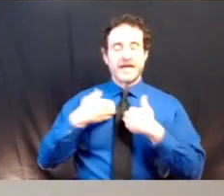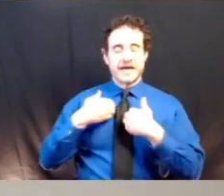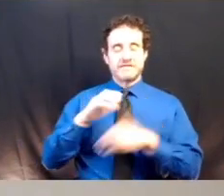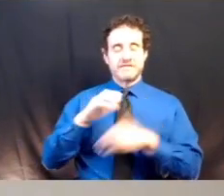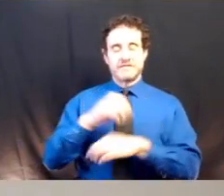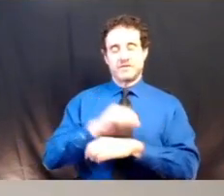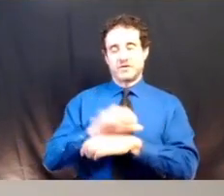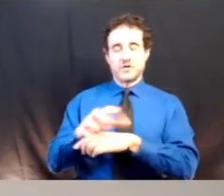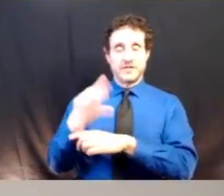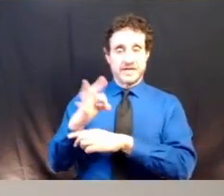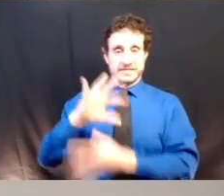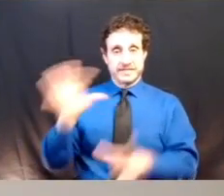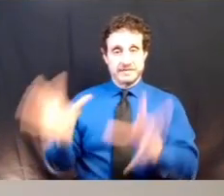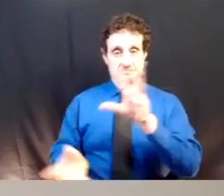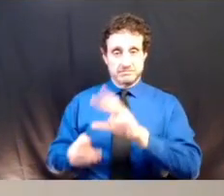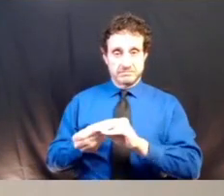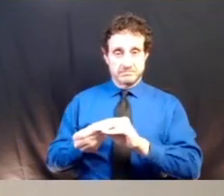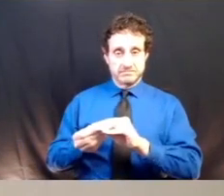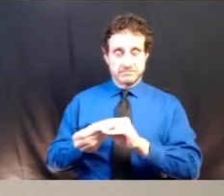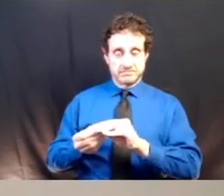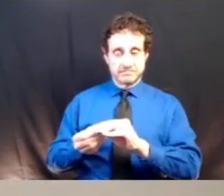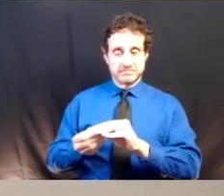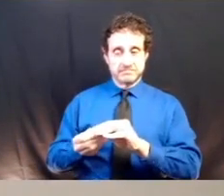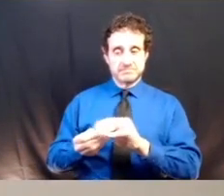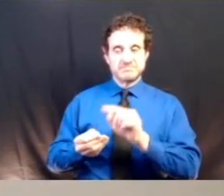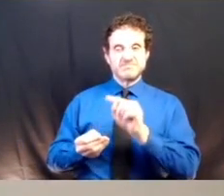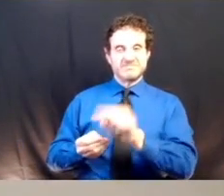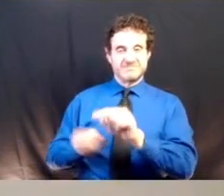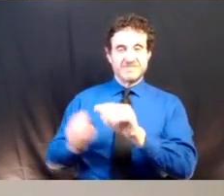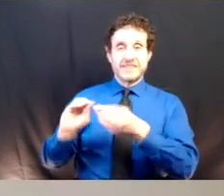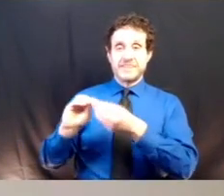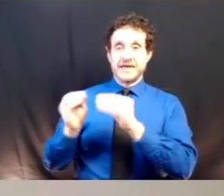Included in those numbers are